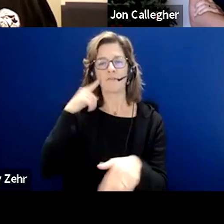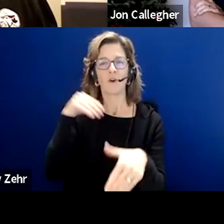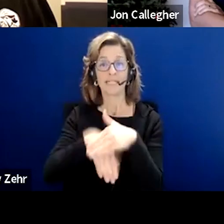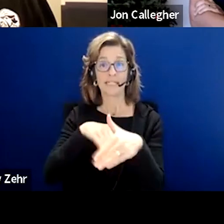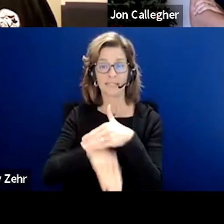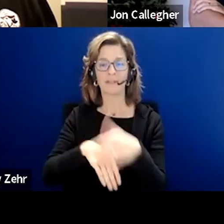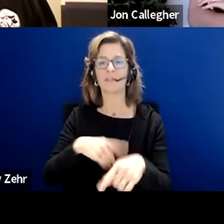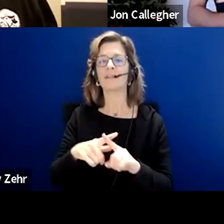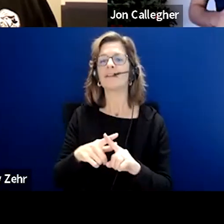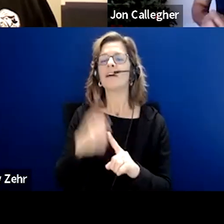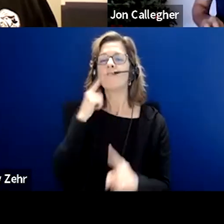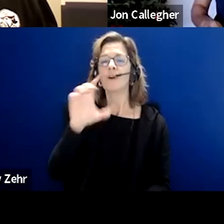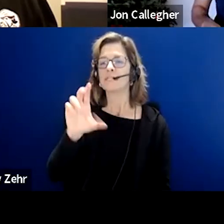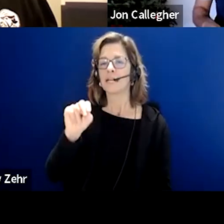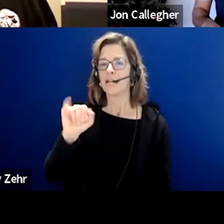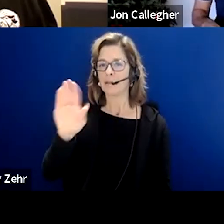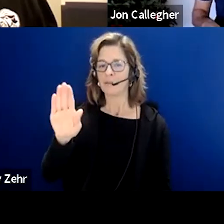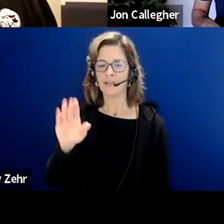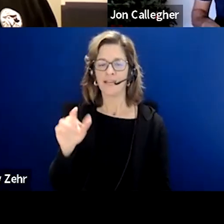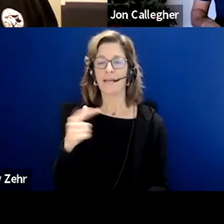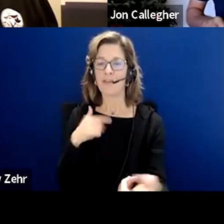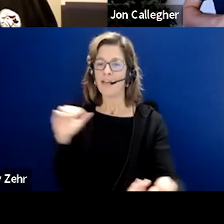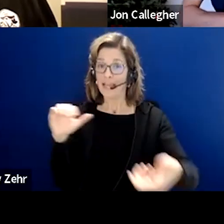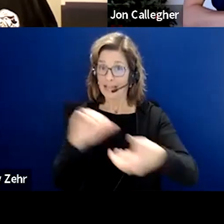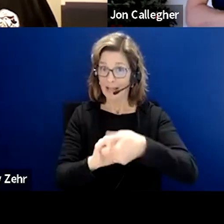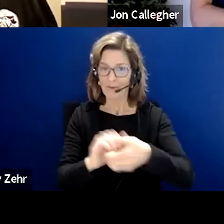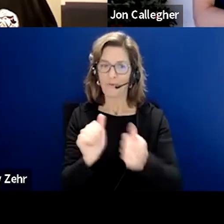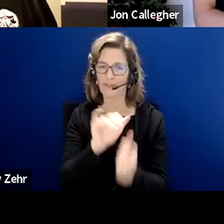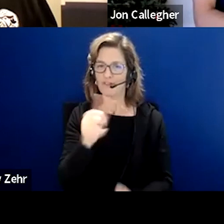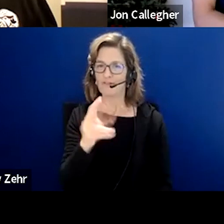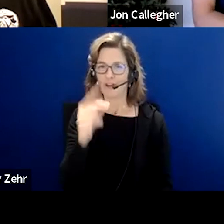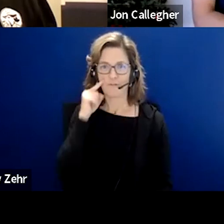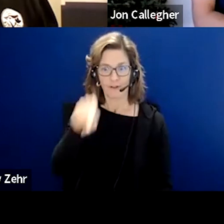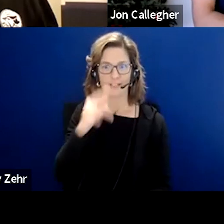this really cool project. I'm a brown-skinned